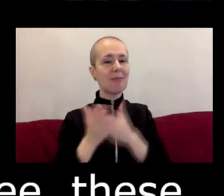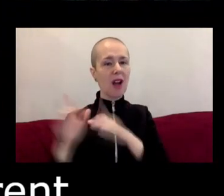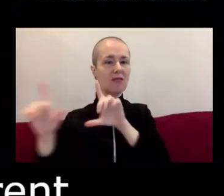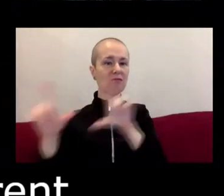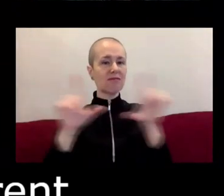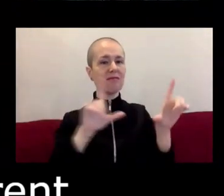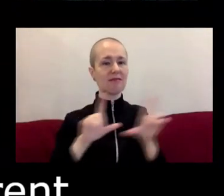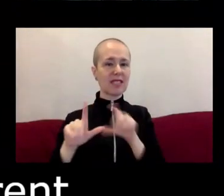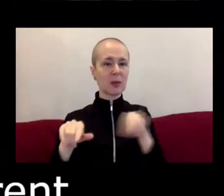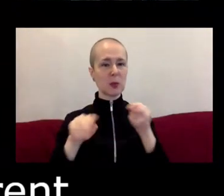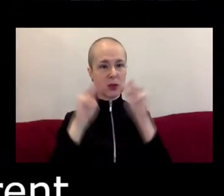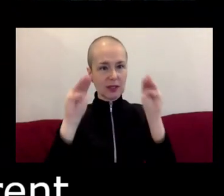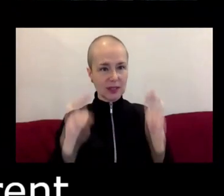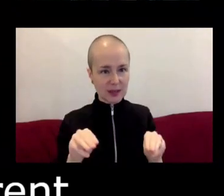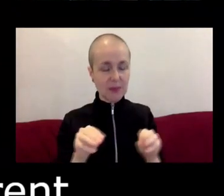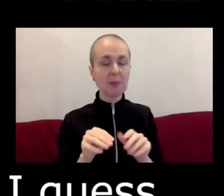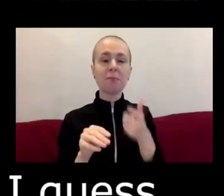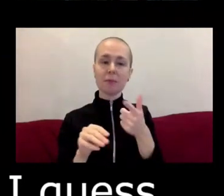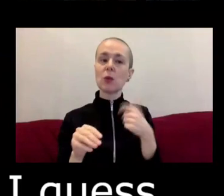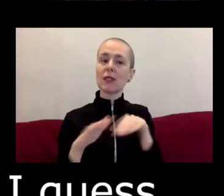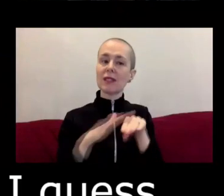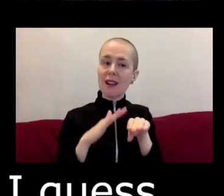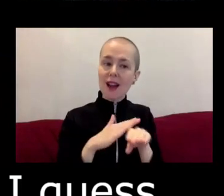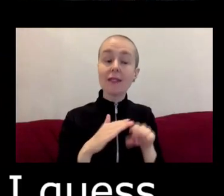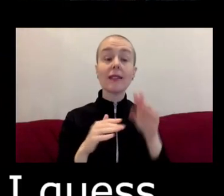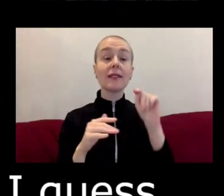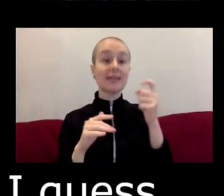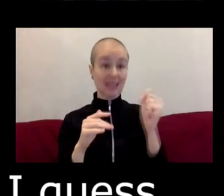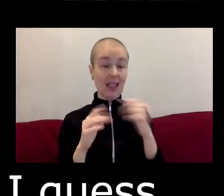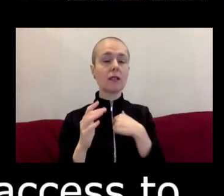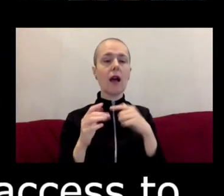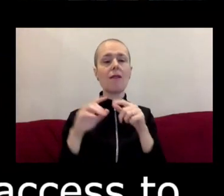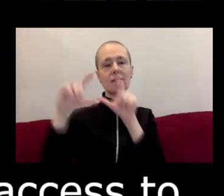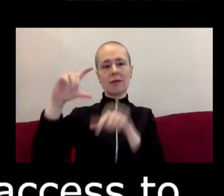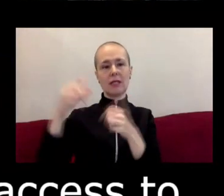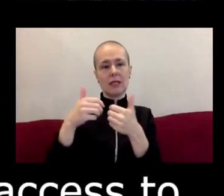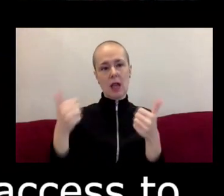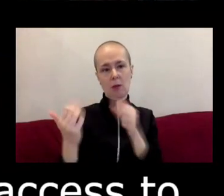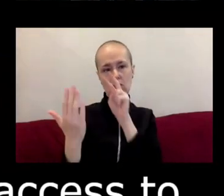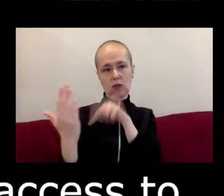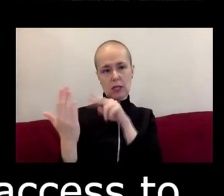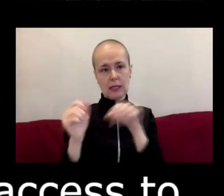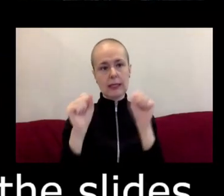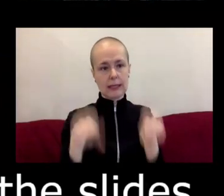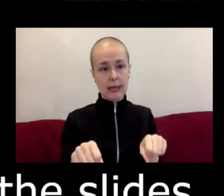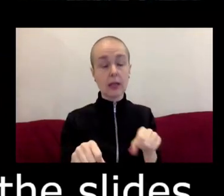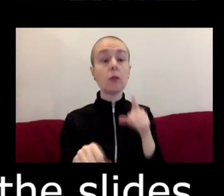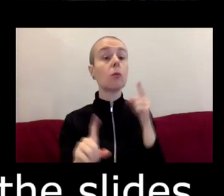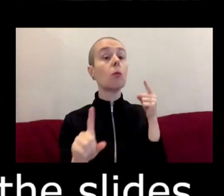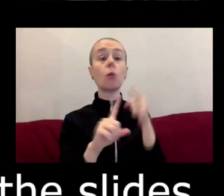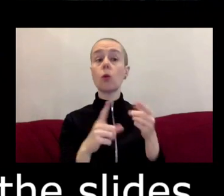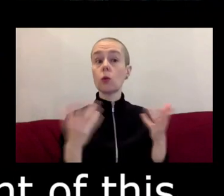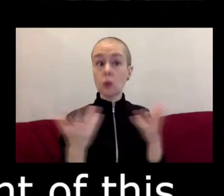museum, I guess. And to those who need access to alt text, it's provided in the slides themselves. But the point of this slide is really